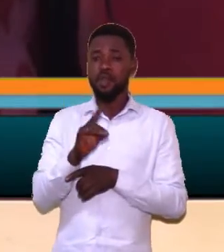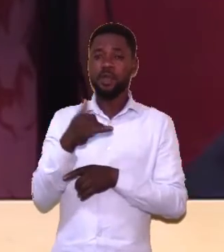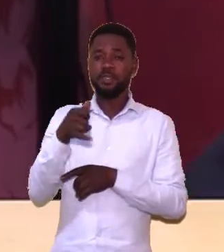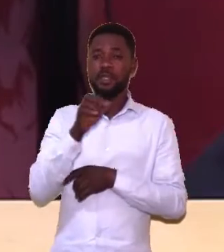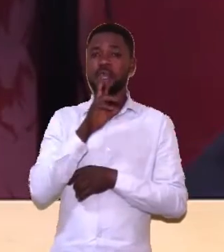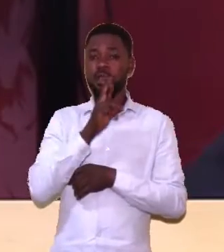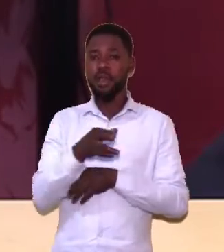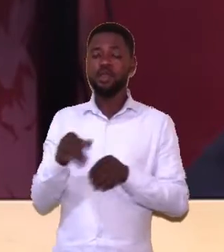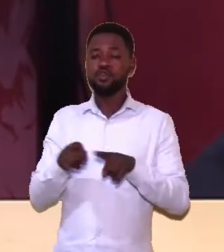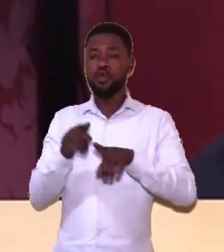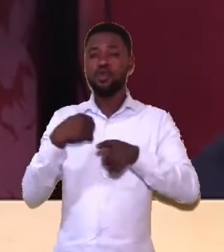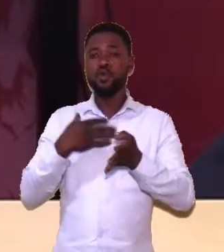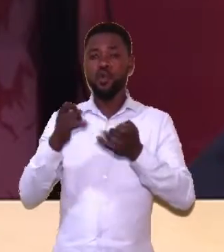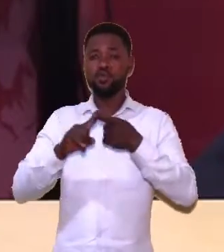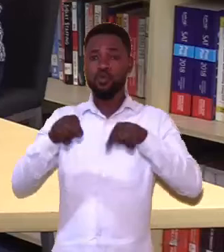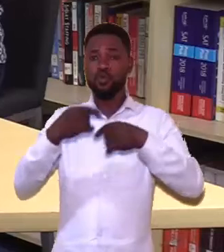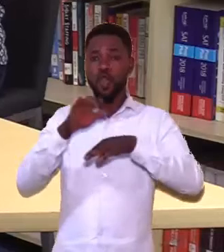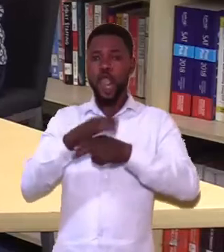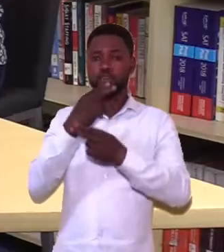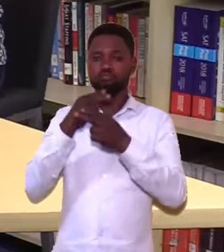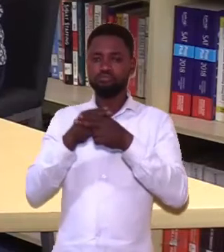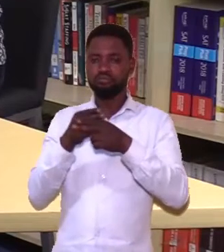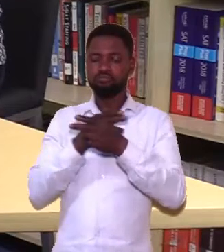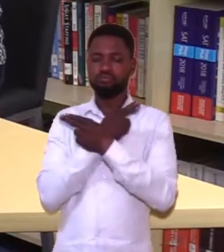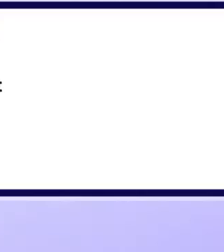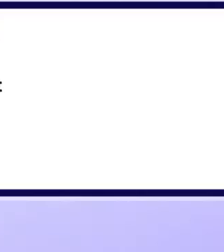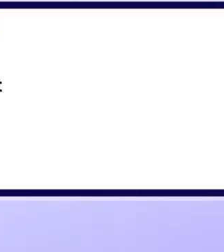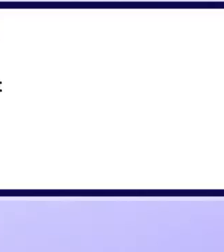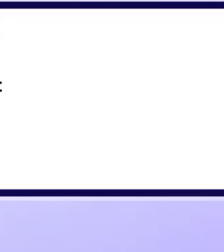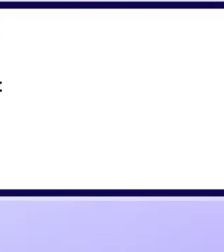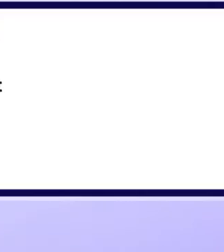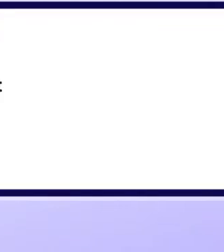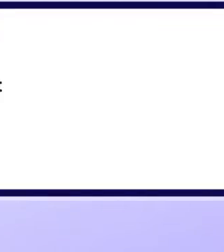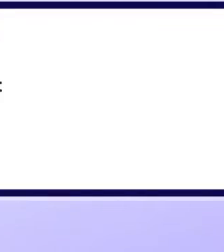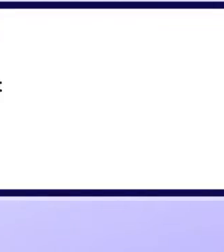on. On that note, we want to go on a short break. Don't go away, we'll be right back.